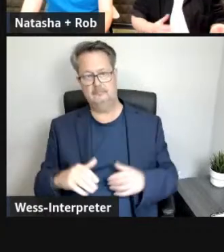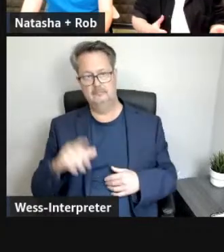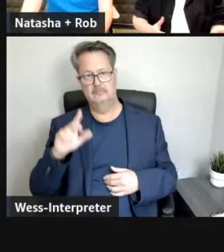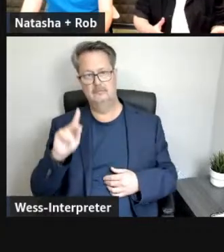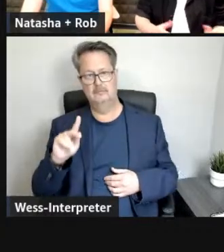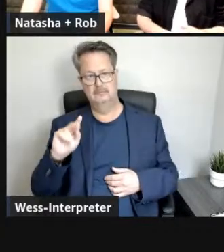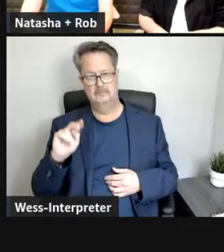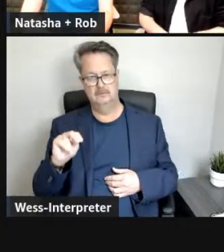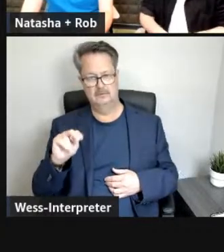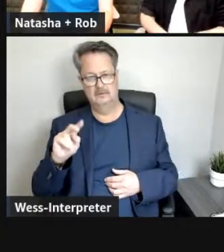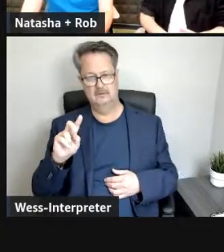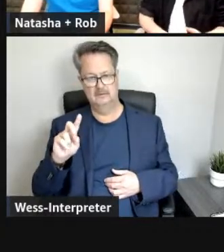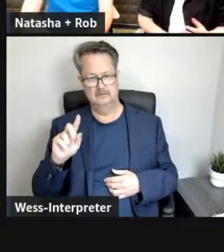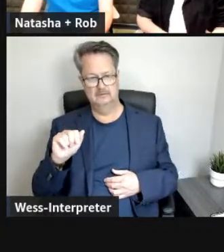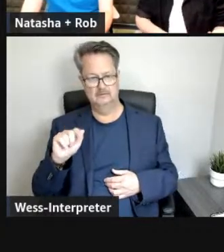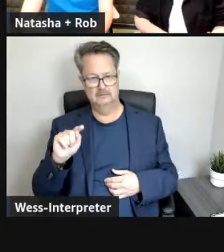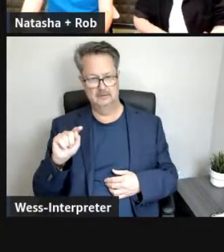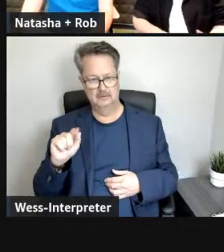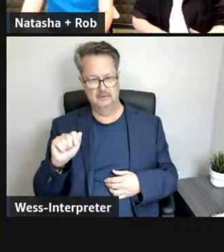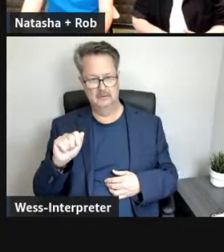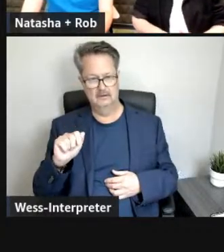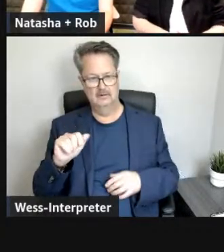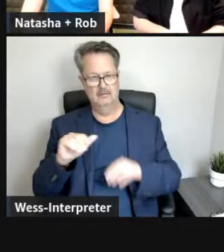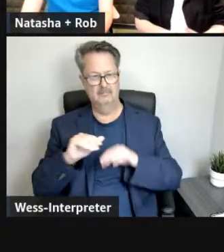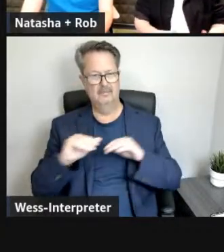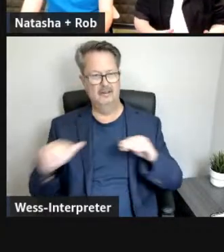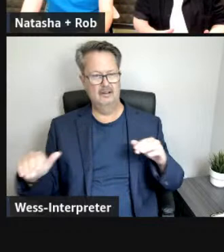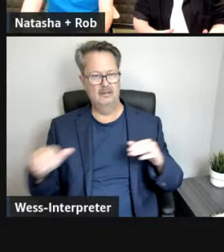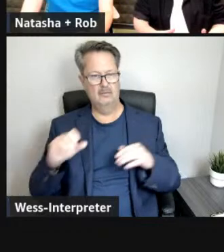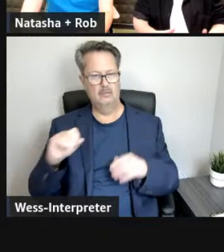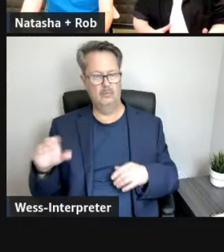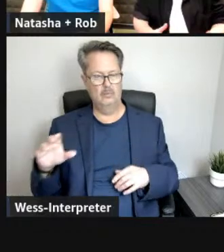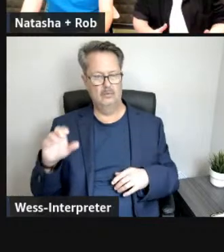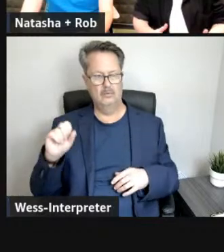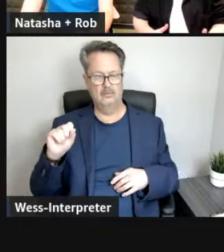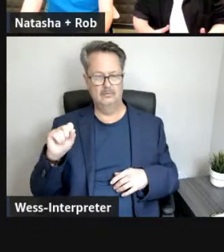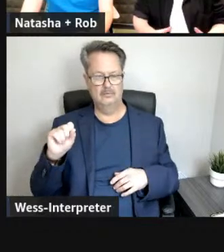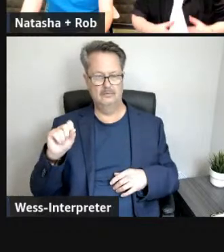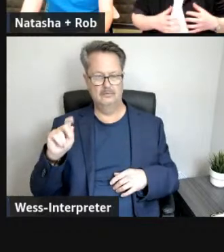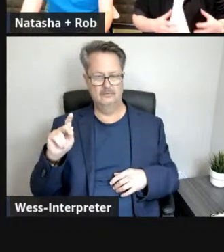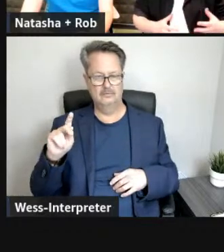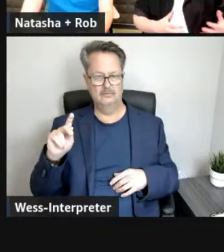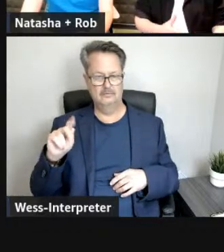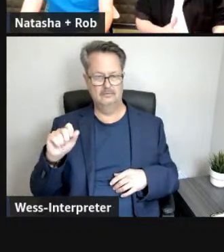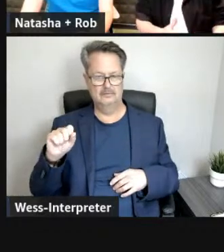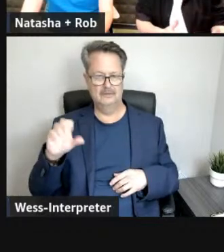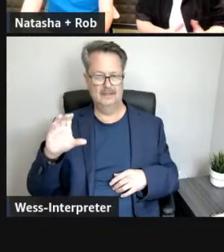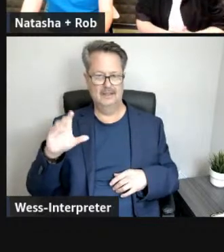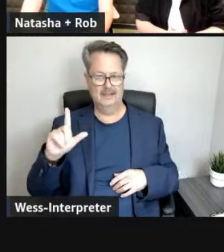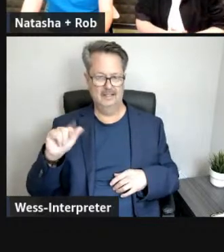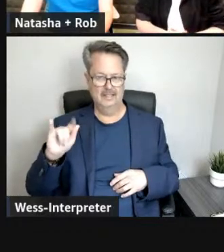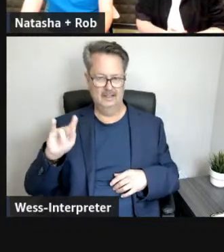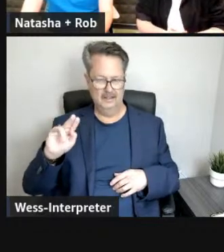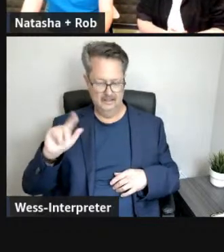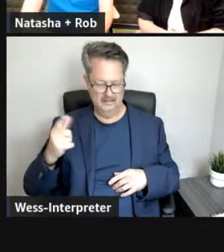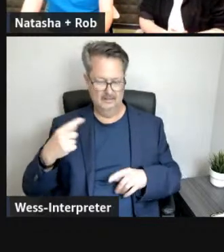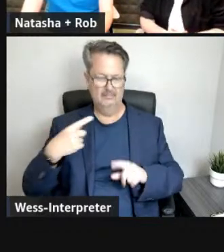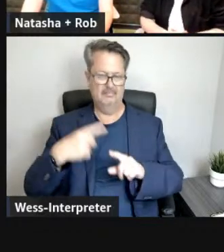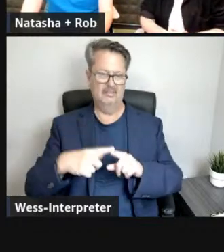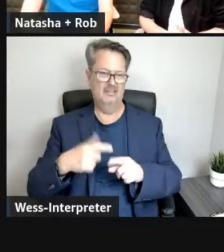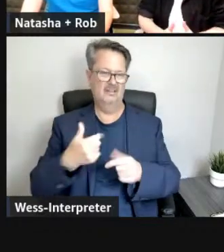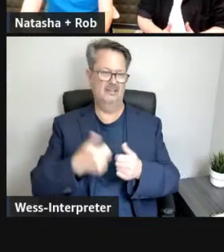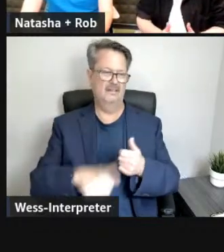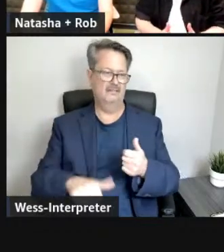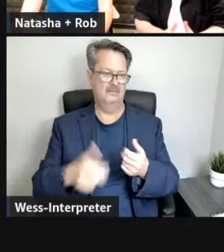your worker nodes. And really scaling here refers to any of the AWS resources that are required to run your workloads. So things like